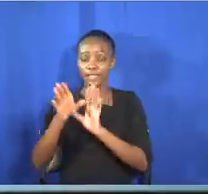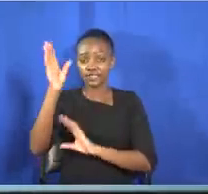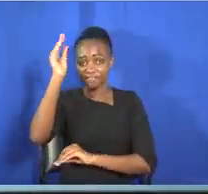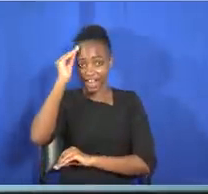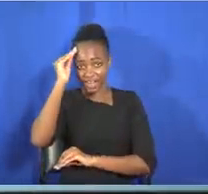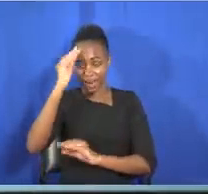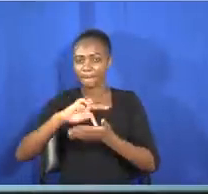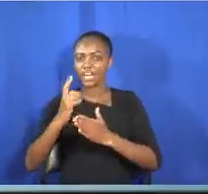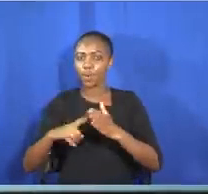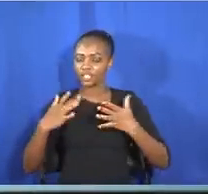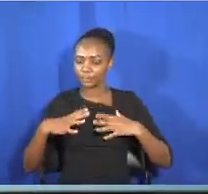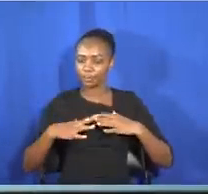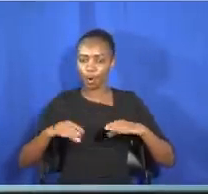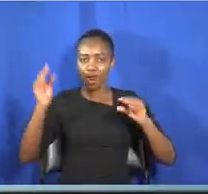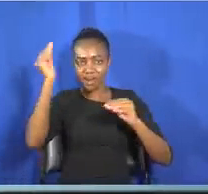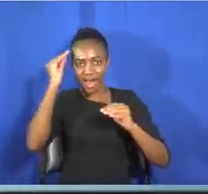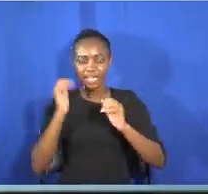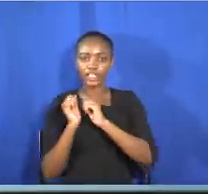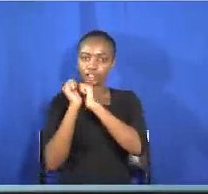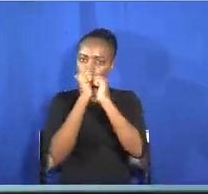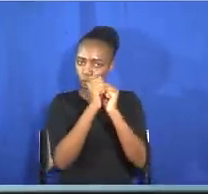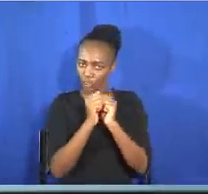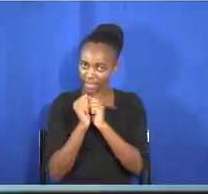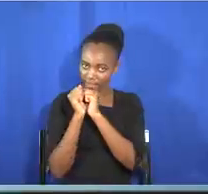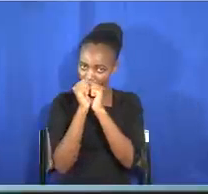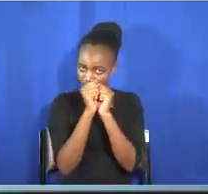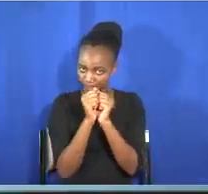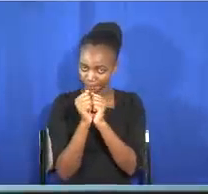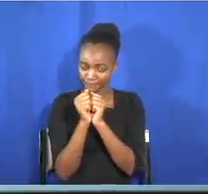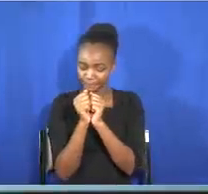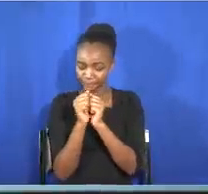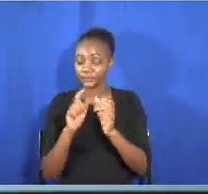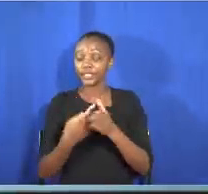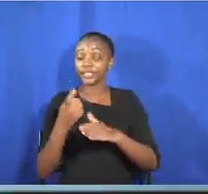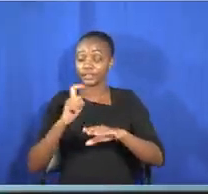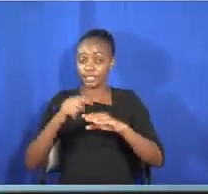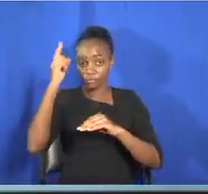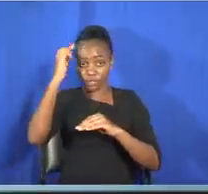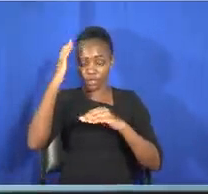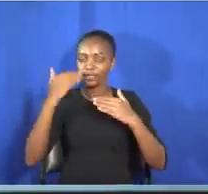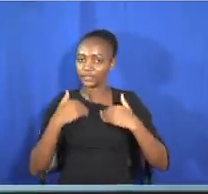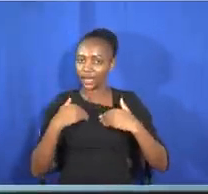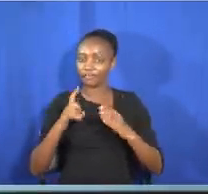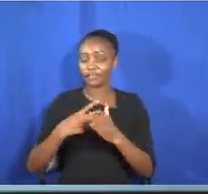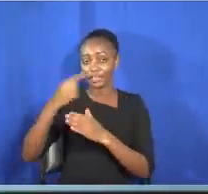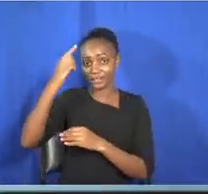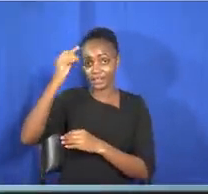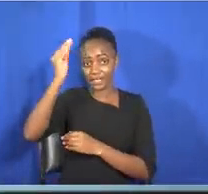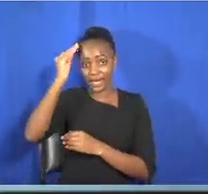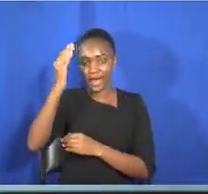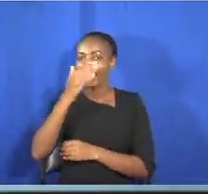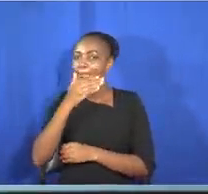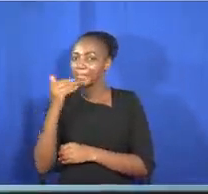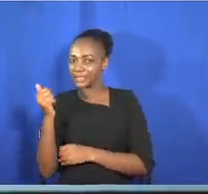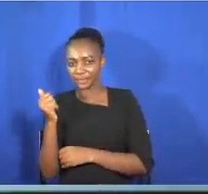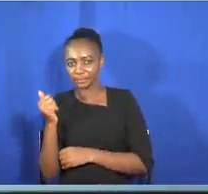cooperative learning, that learners together, they can be able to construct knowledge. And when they construct knowledge, they